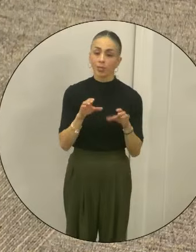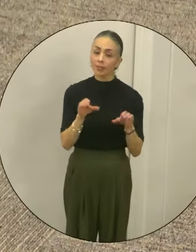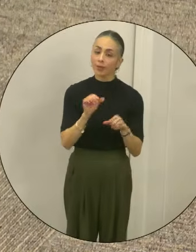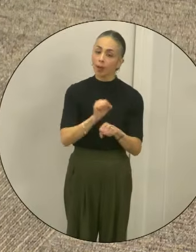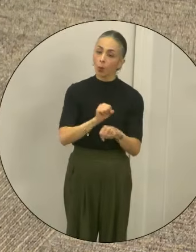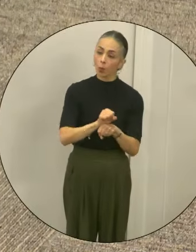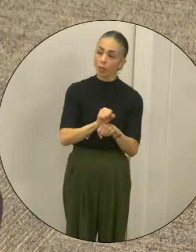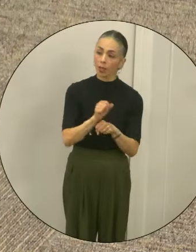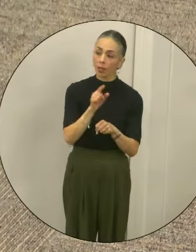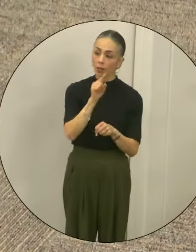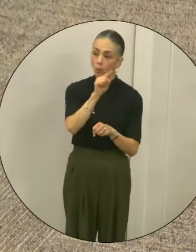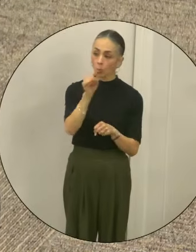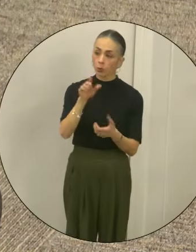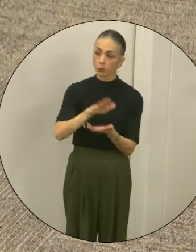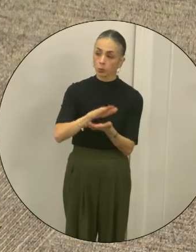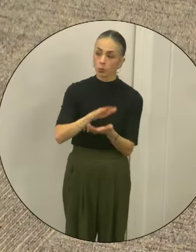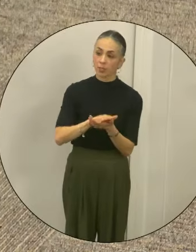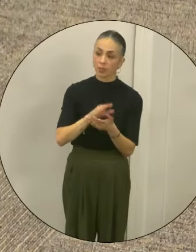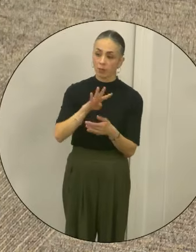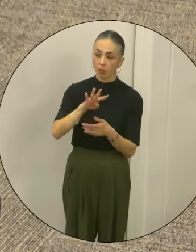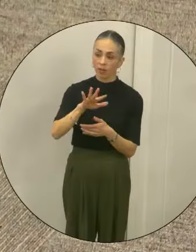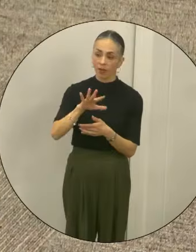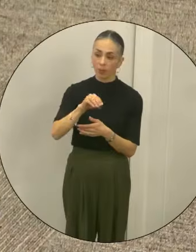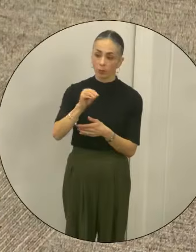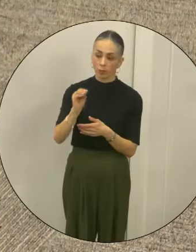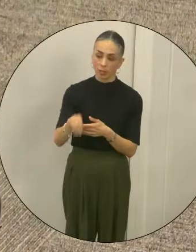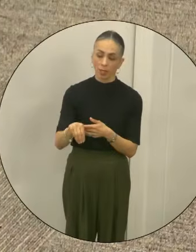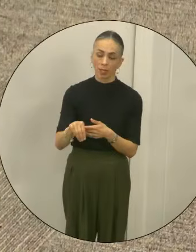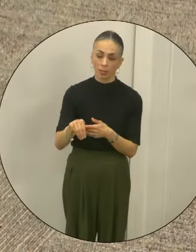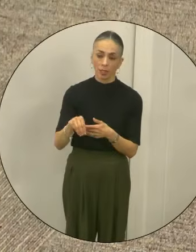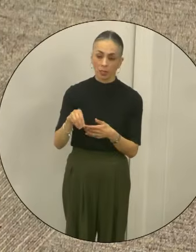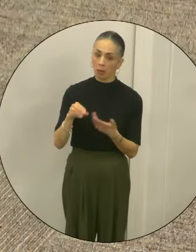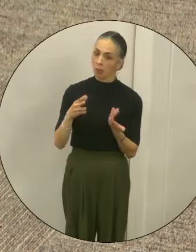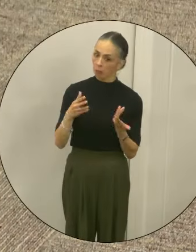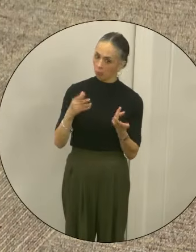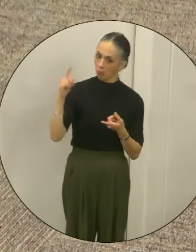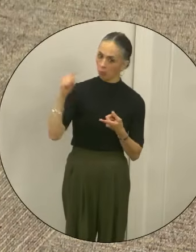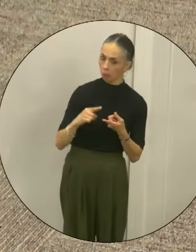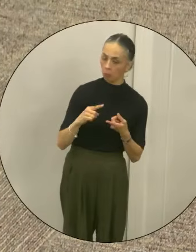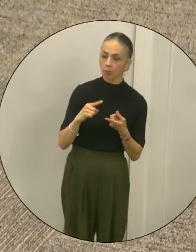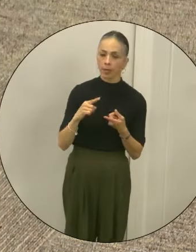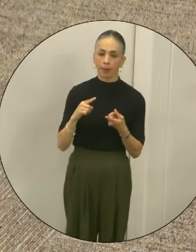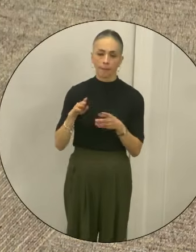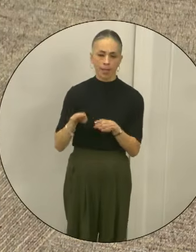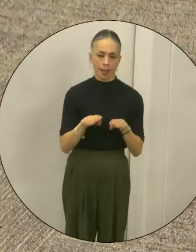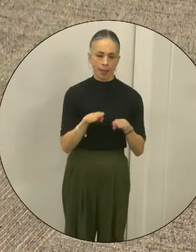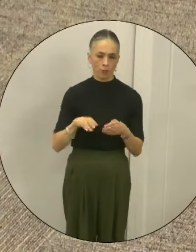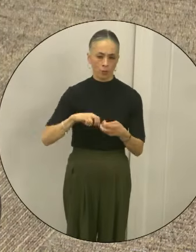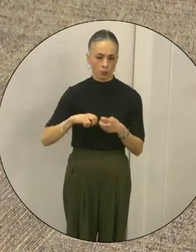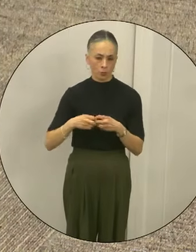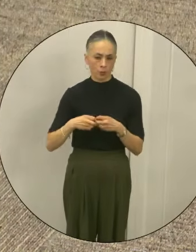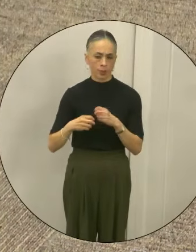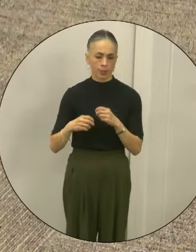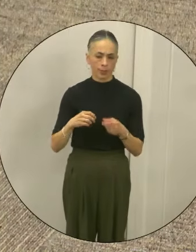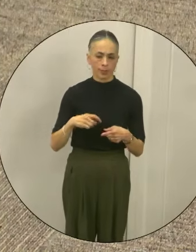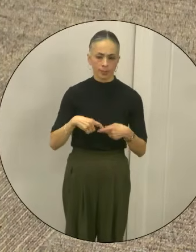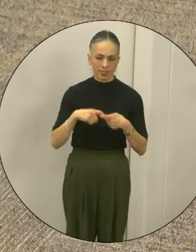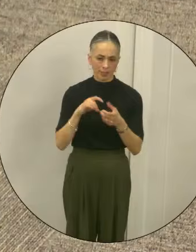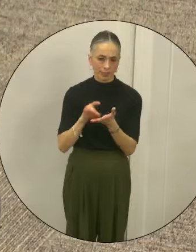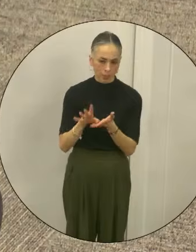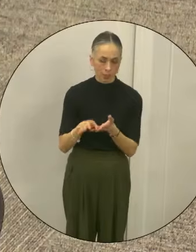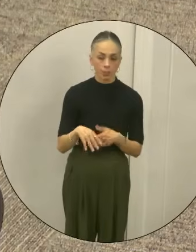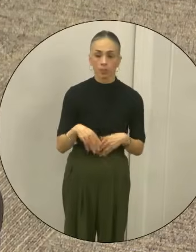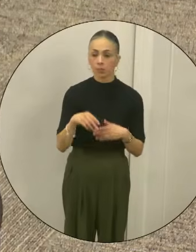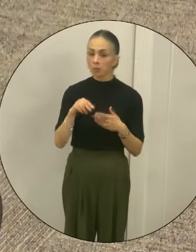In those schools, we saw a 45% drop in escalated behaviors and suspensions, and with 2 schools that had 80% reductions.